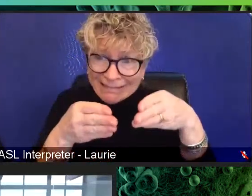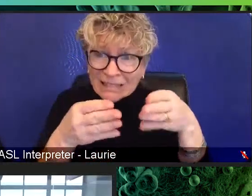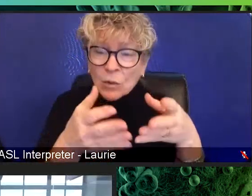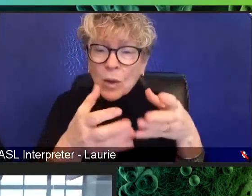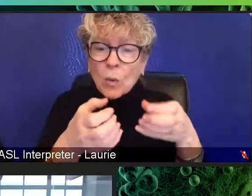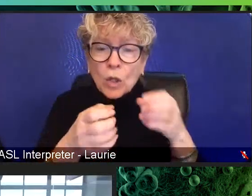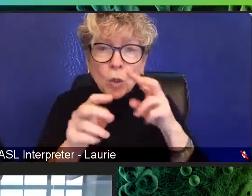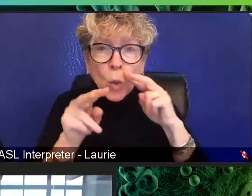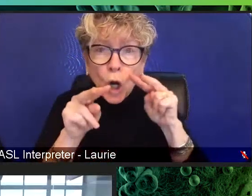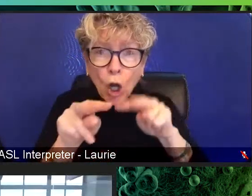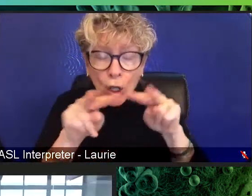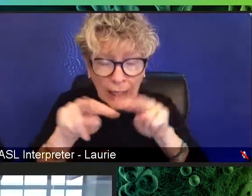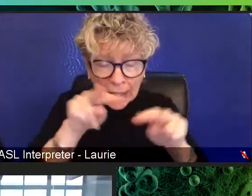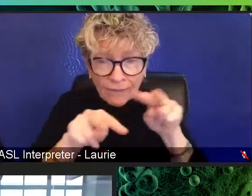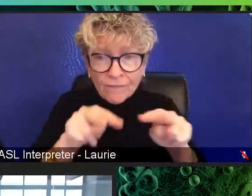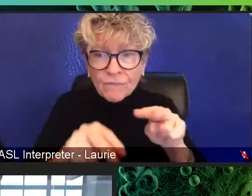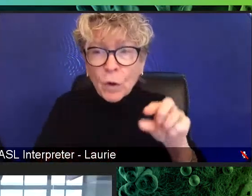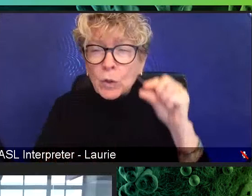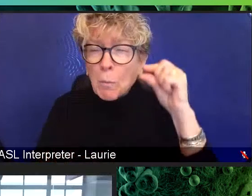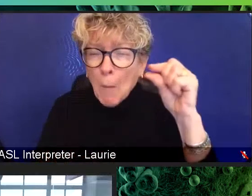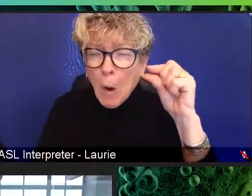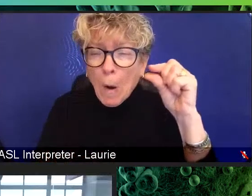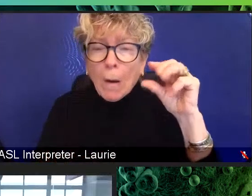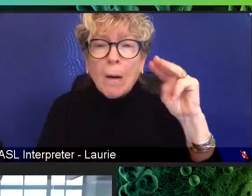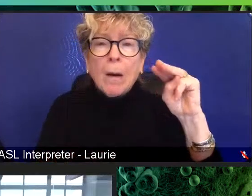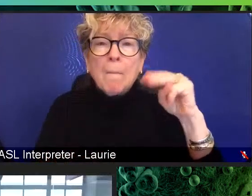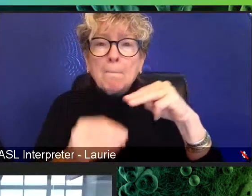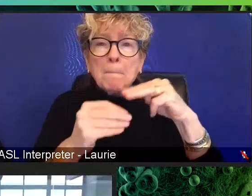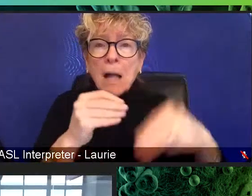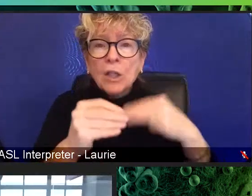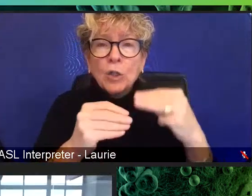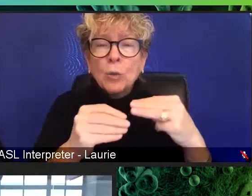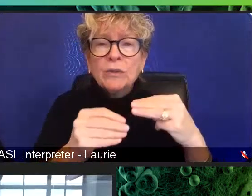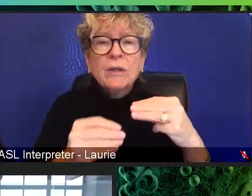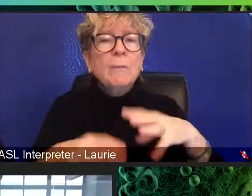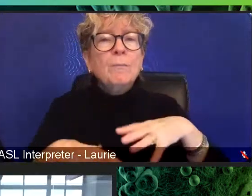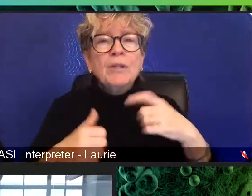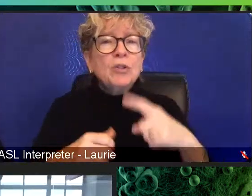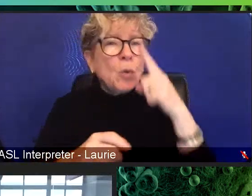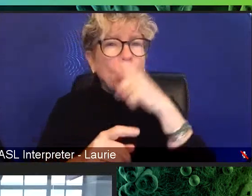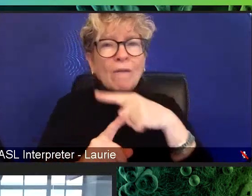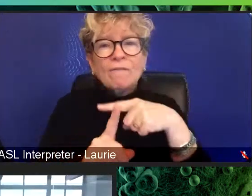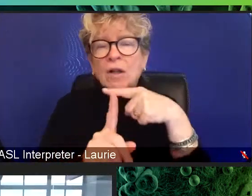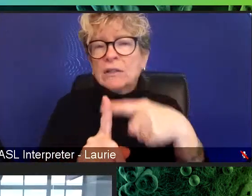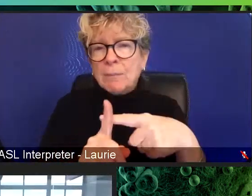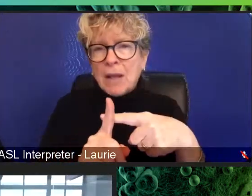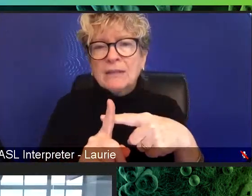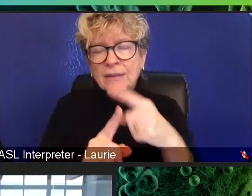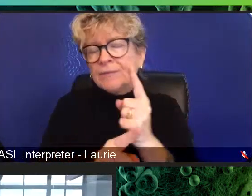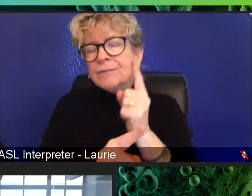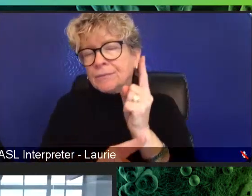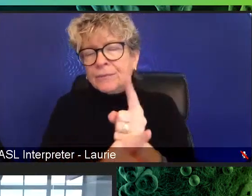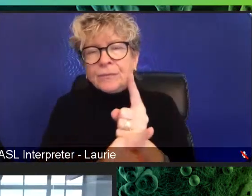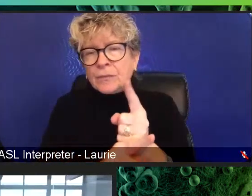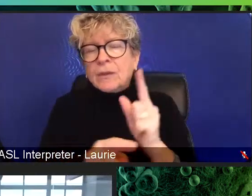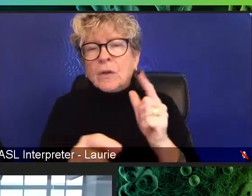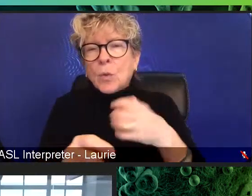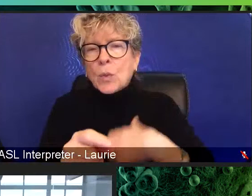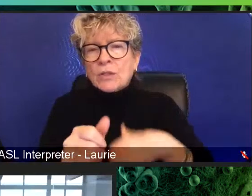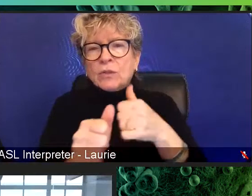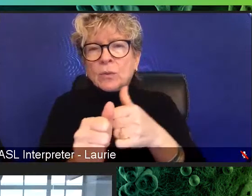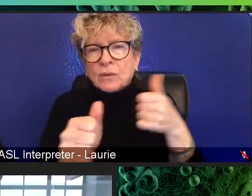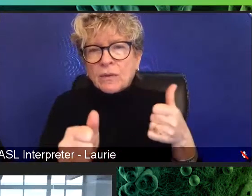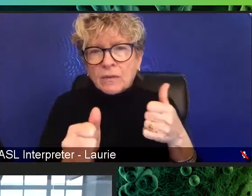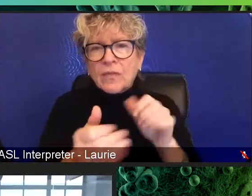molecules. But of course, the specificity matters too. You don't want to have false positive predictions here. And so, one of the things that you alluded